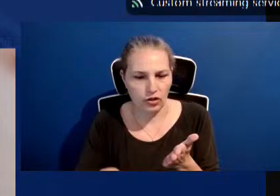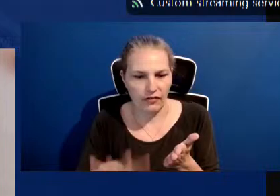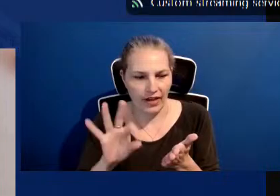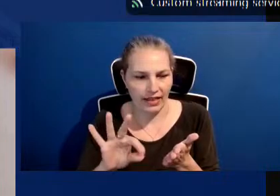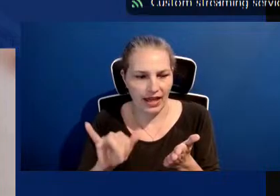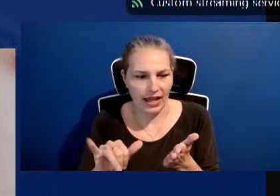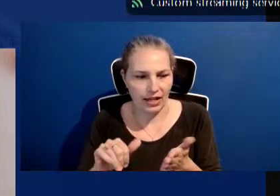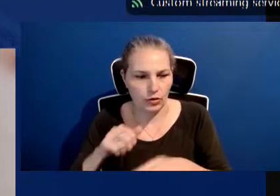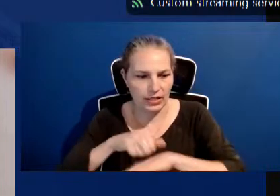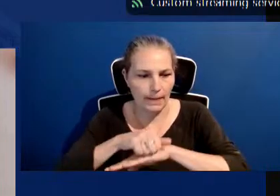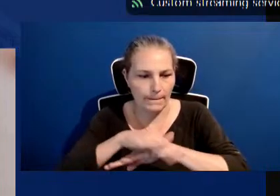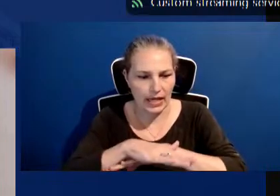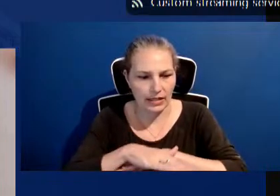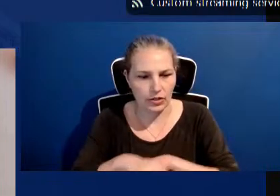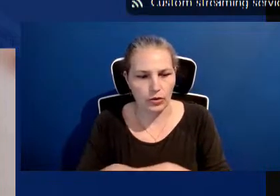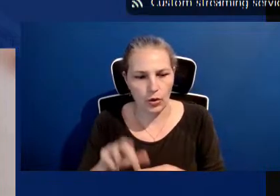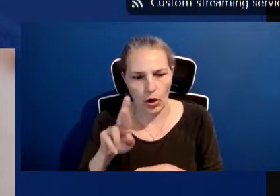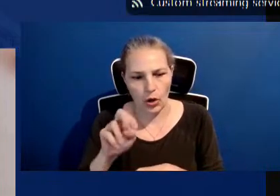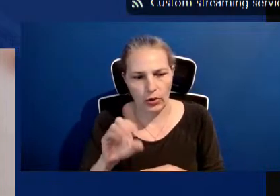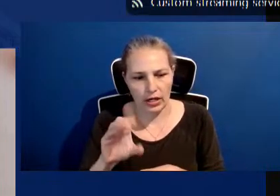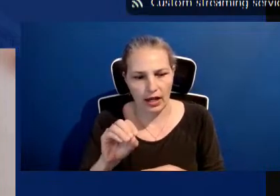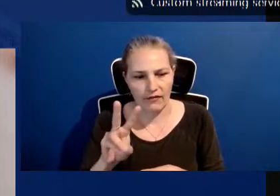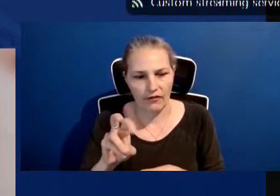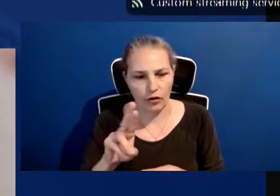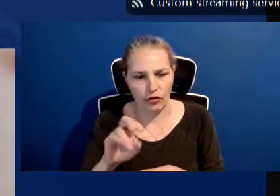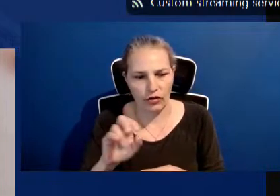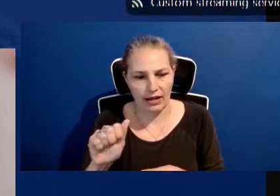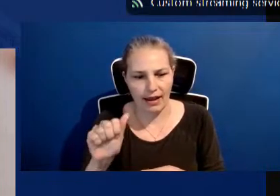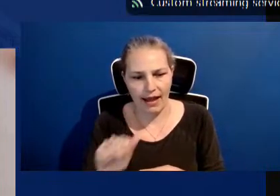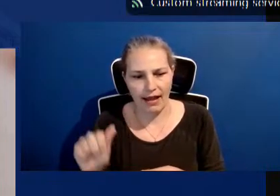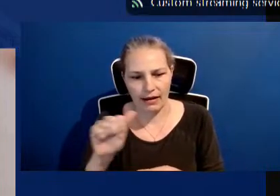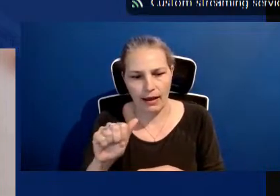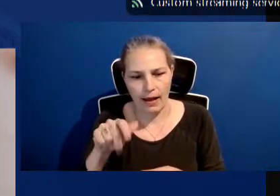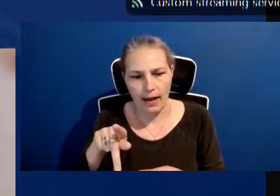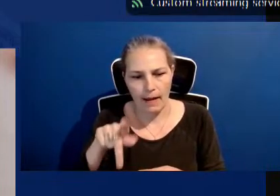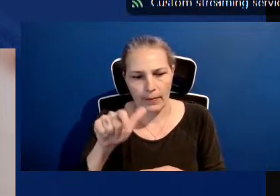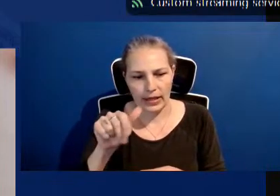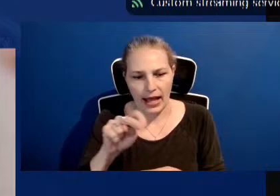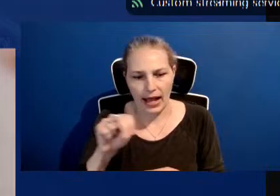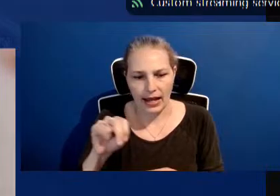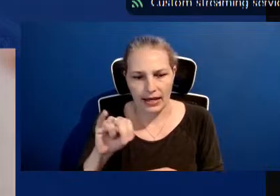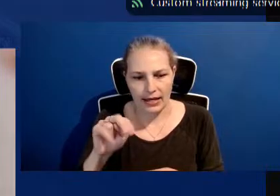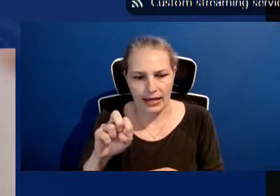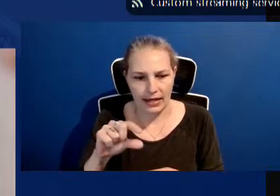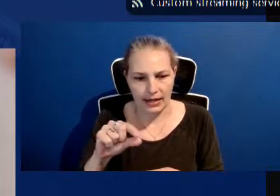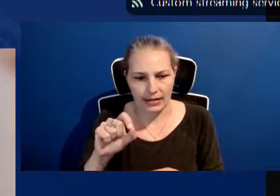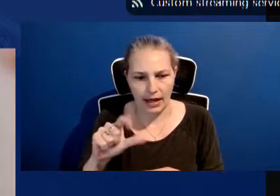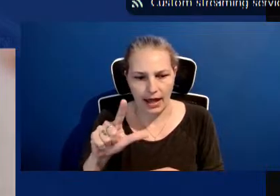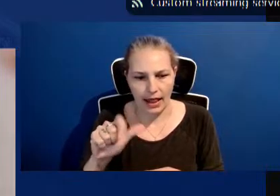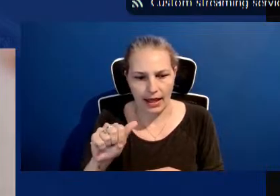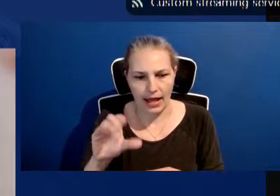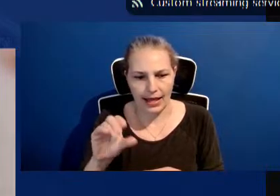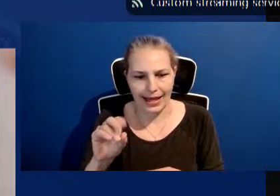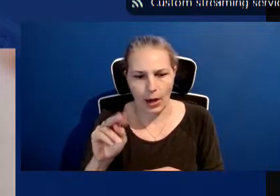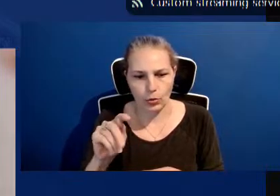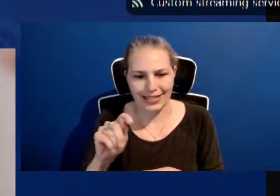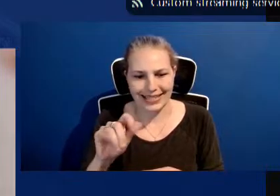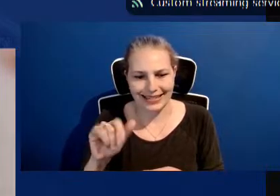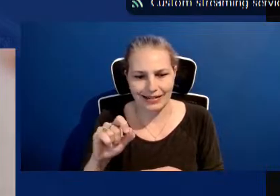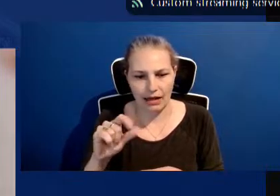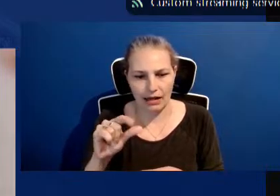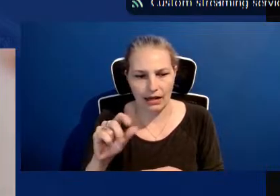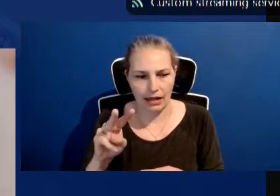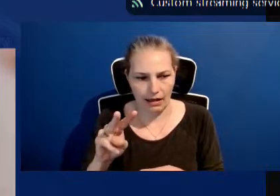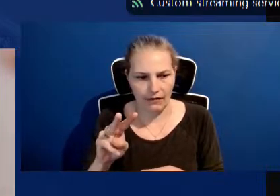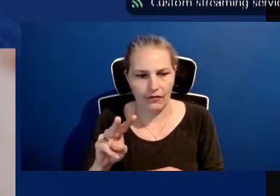recovery.planning.lacounty.gov, or it can be received at our one-stop permit center. And so only one form is required to be submitted to the county. And then the